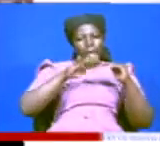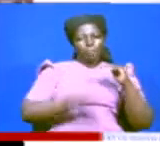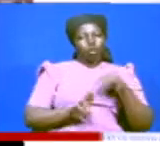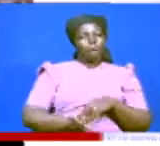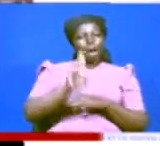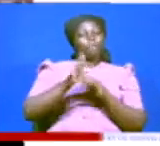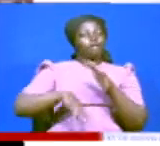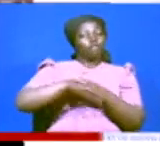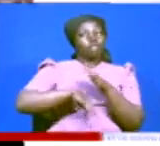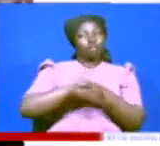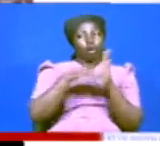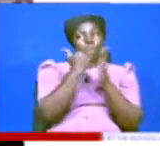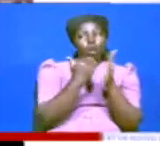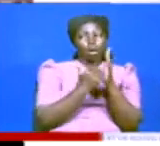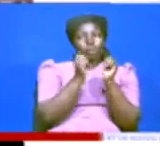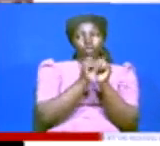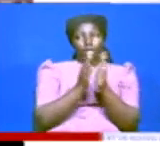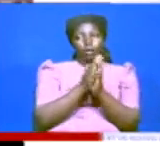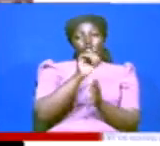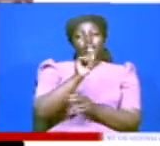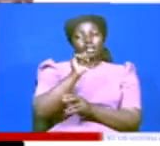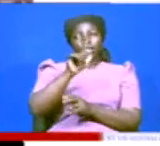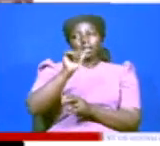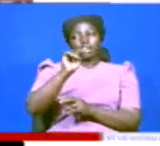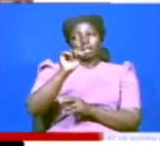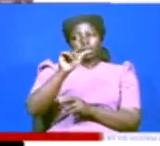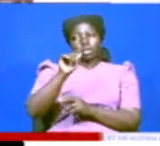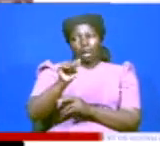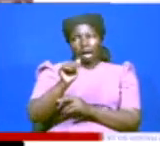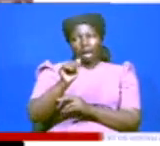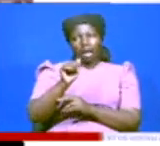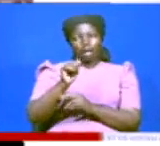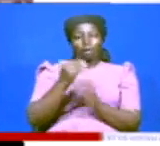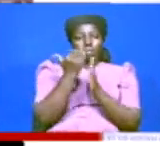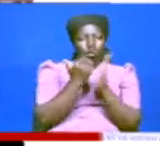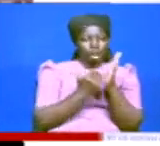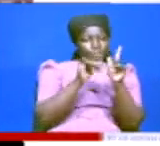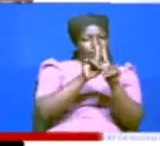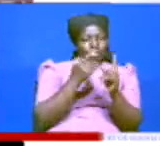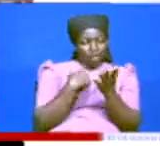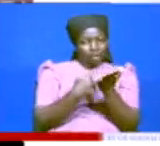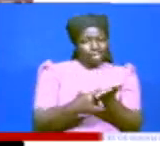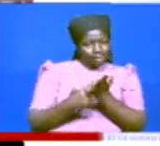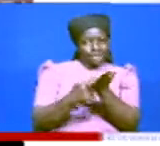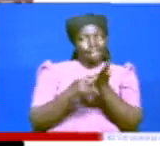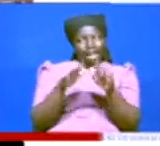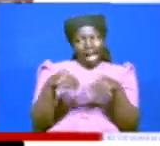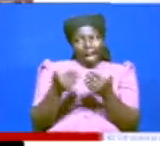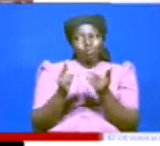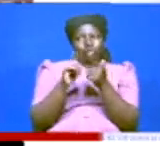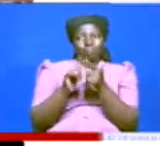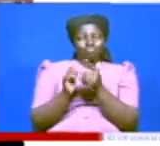under our talanta hella program we have also discussed how to consolidate